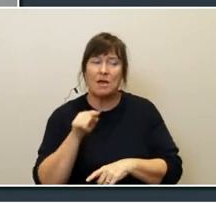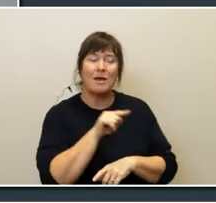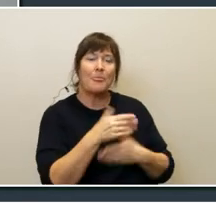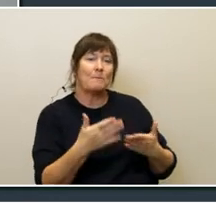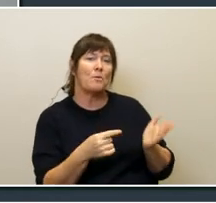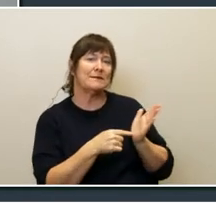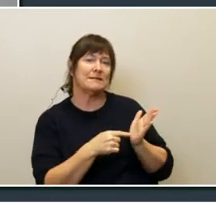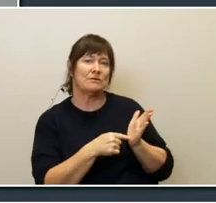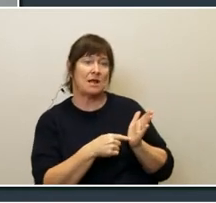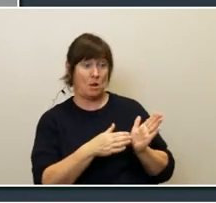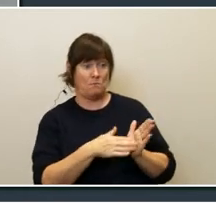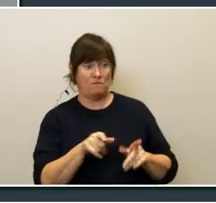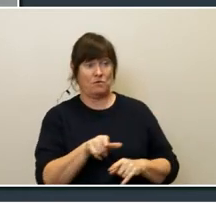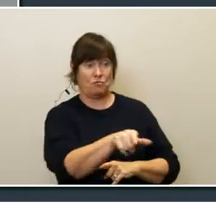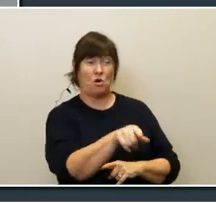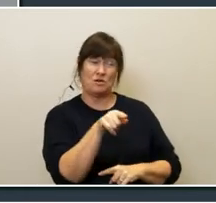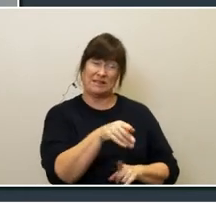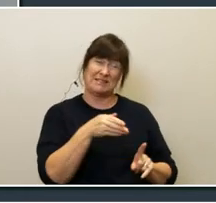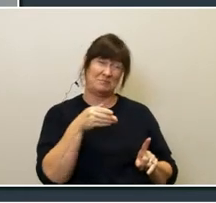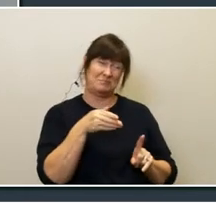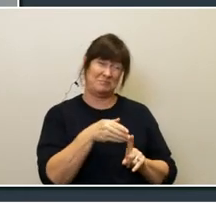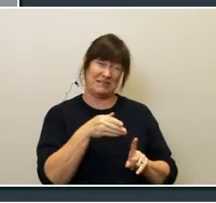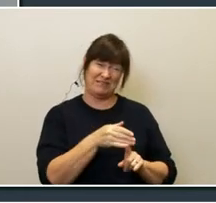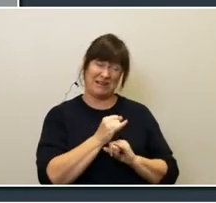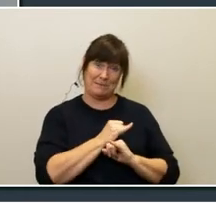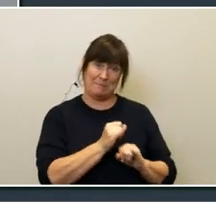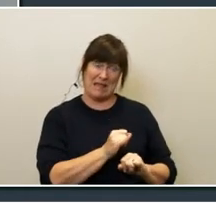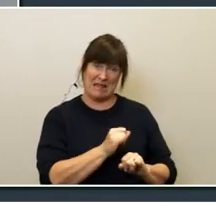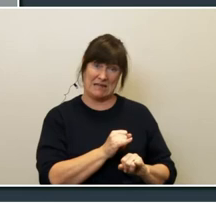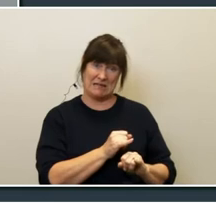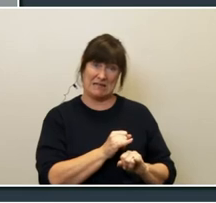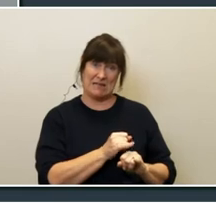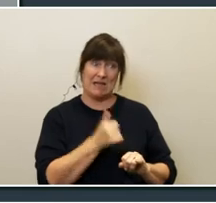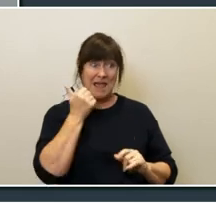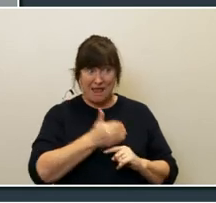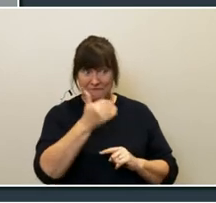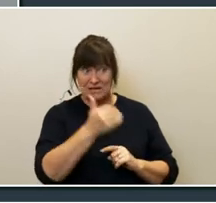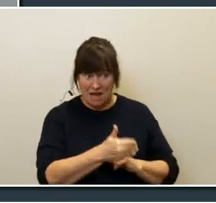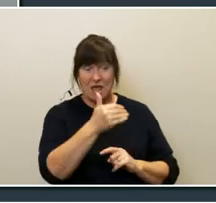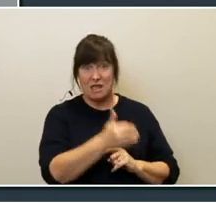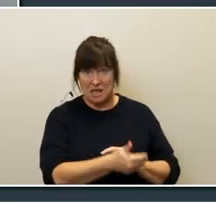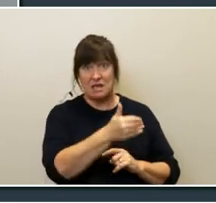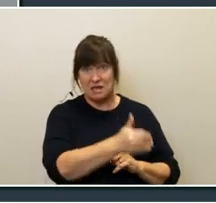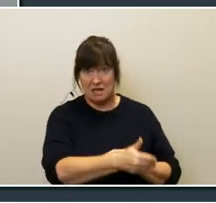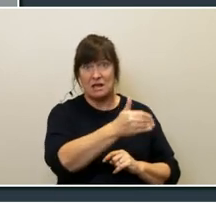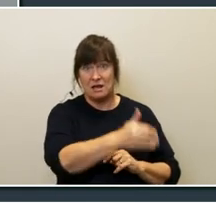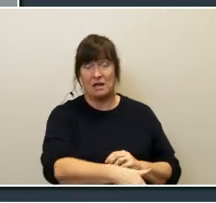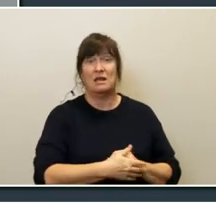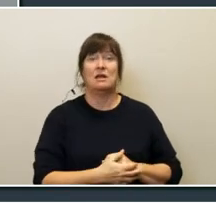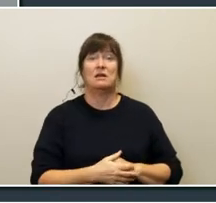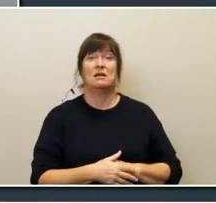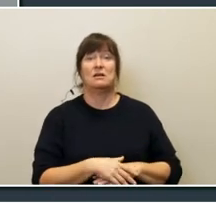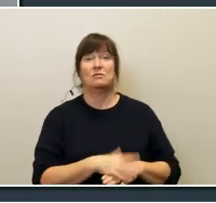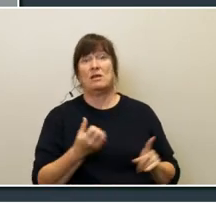Taradale and Murphy Road is quite a severe problem because it's every day and it's